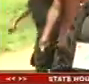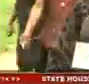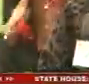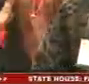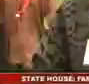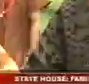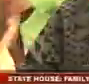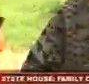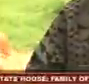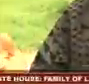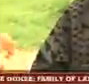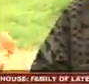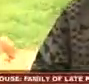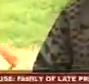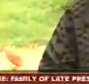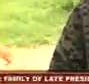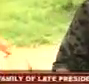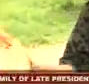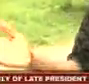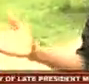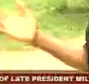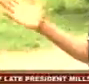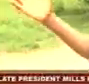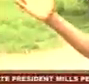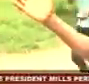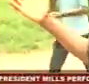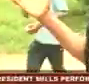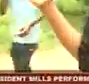Ika me le blanyi po.